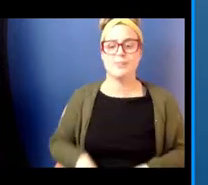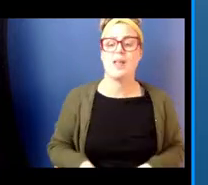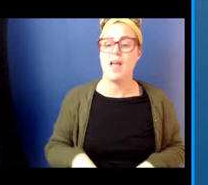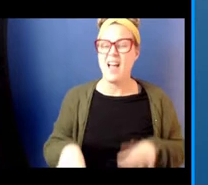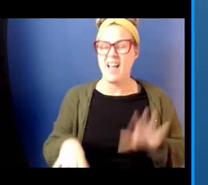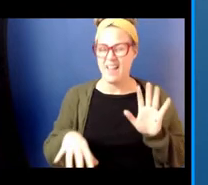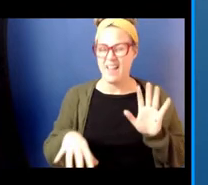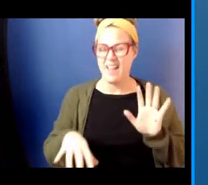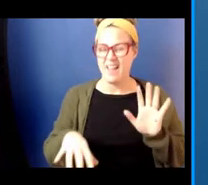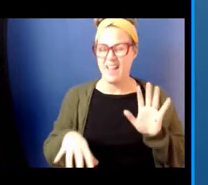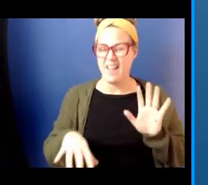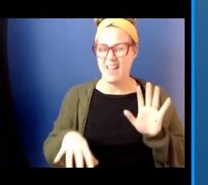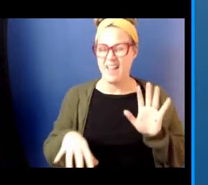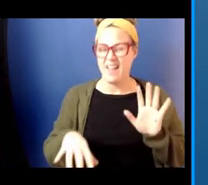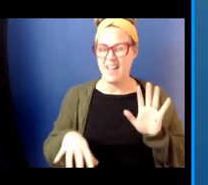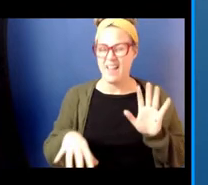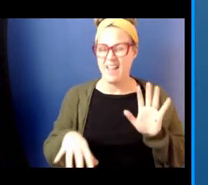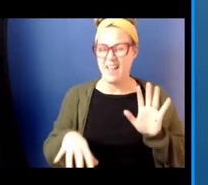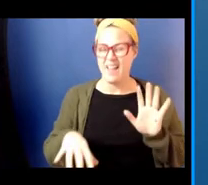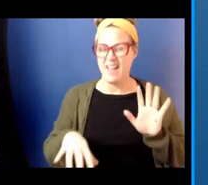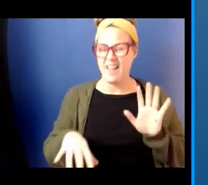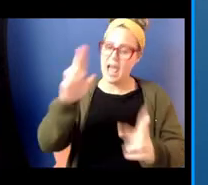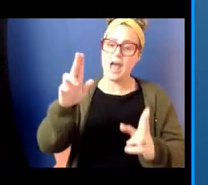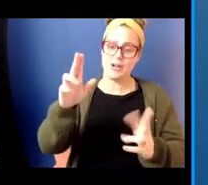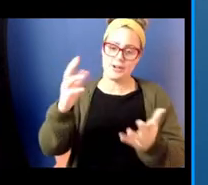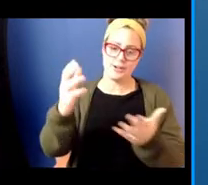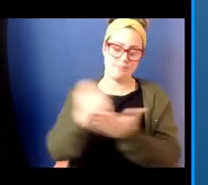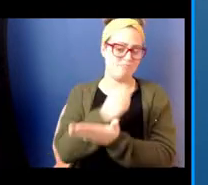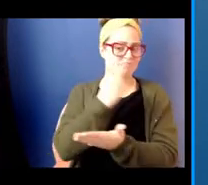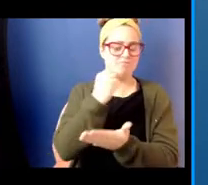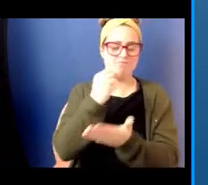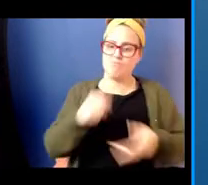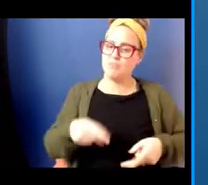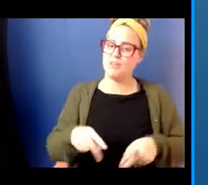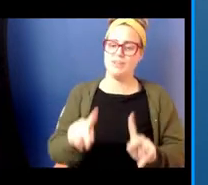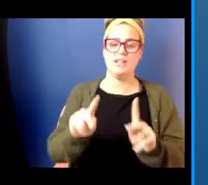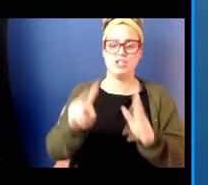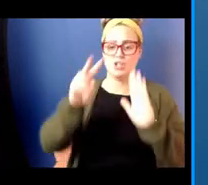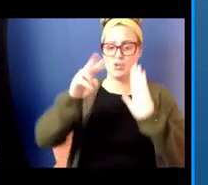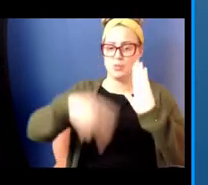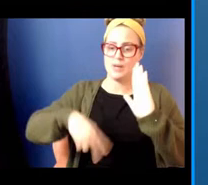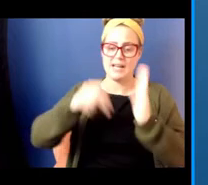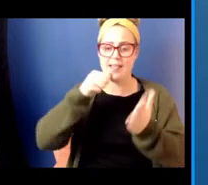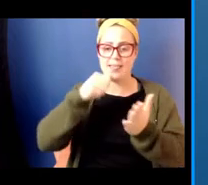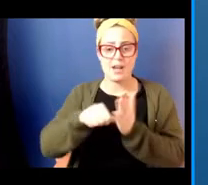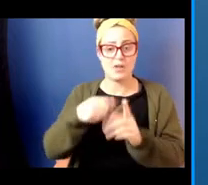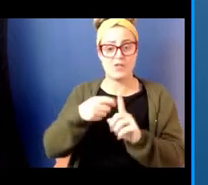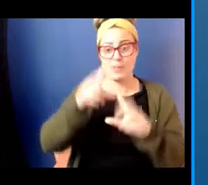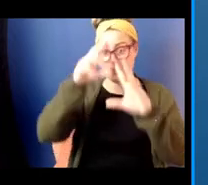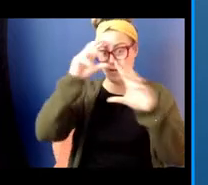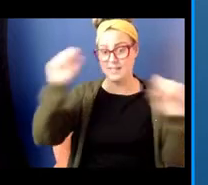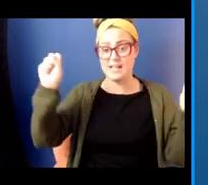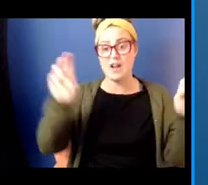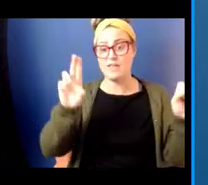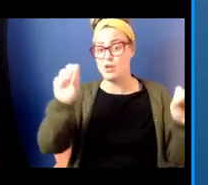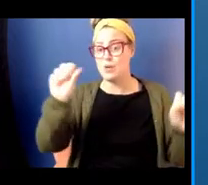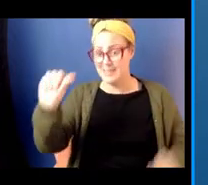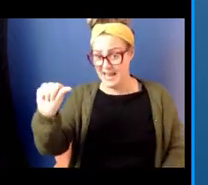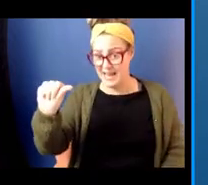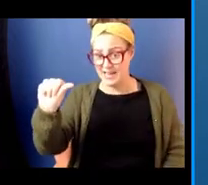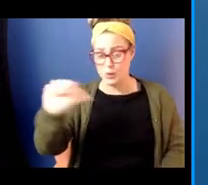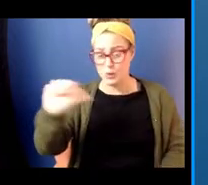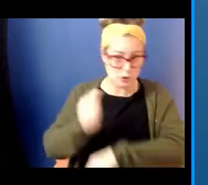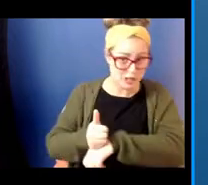a privilege to read a letter from the president of the United States of America who has shaped this party and now he is